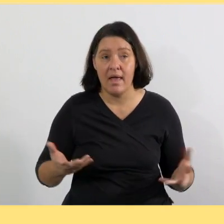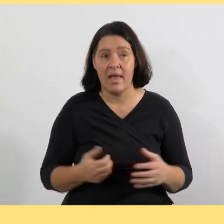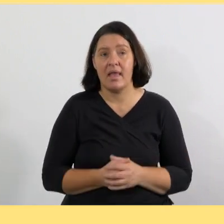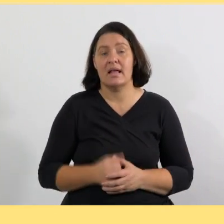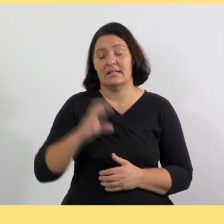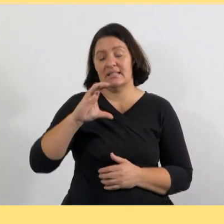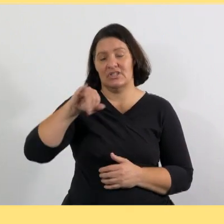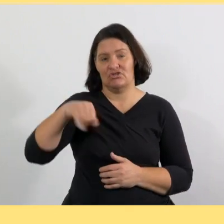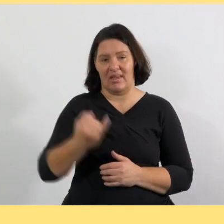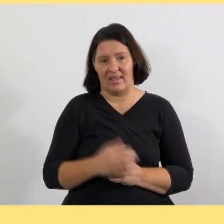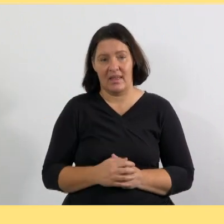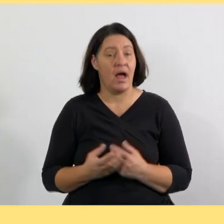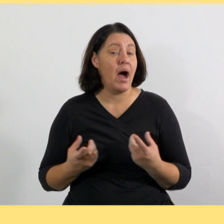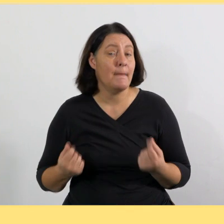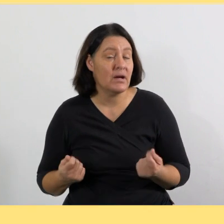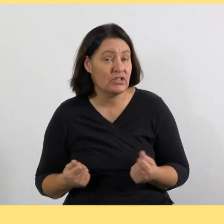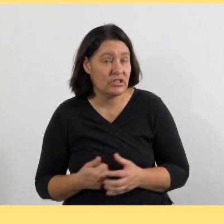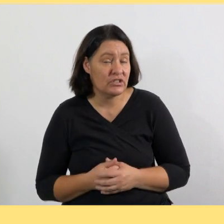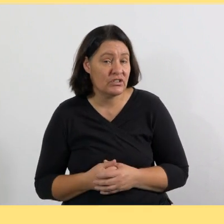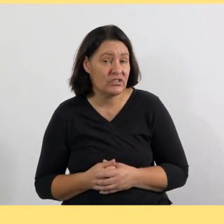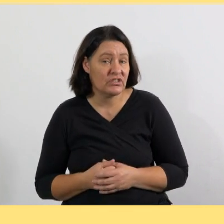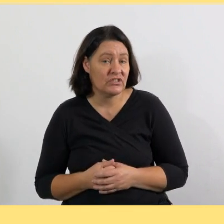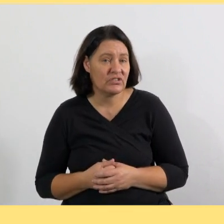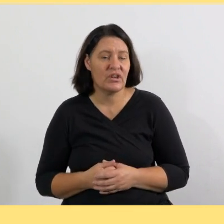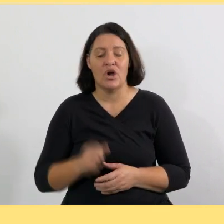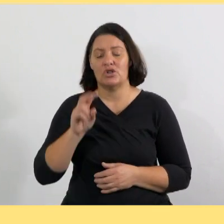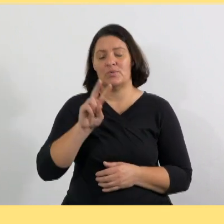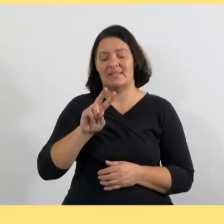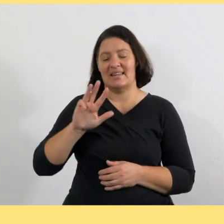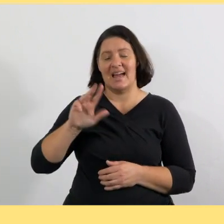from the CJ. How much? Remember,